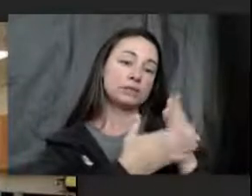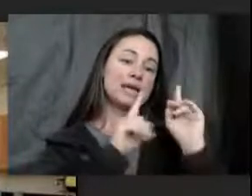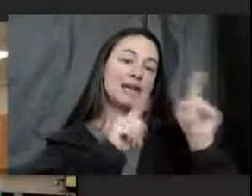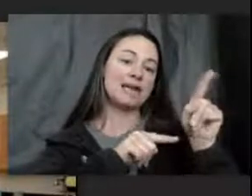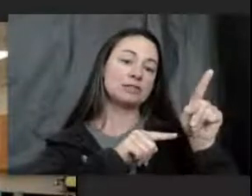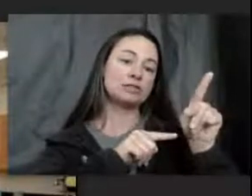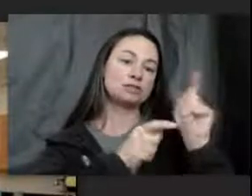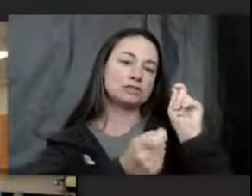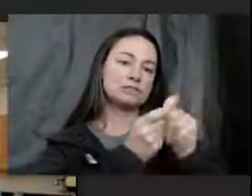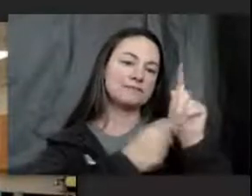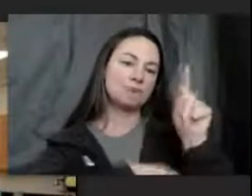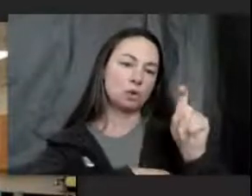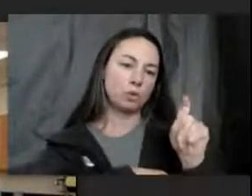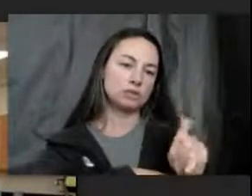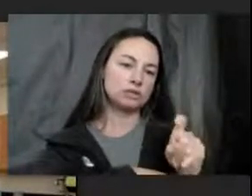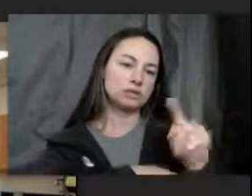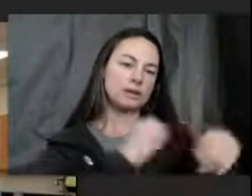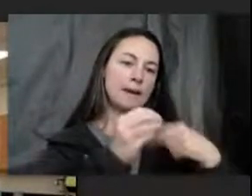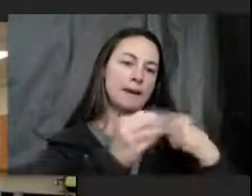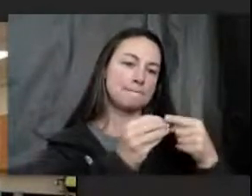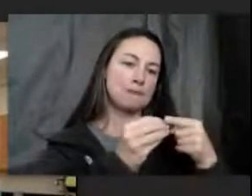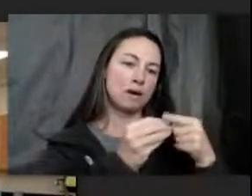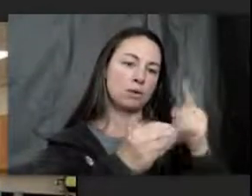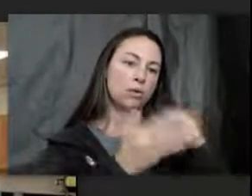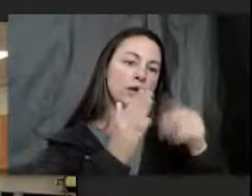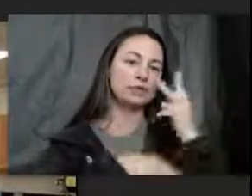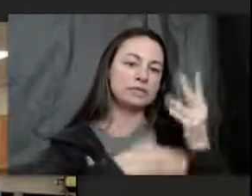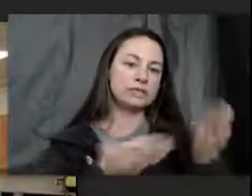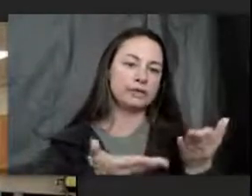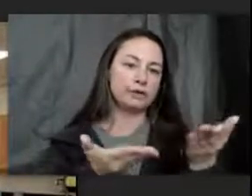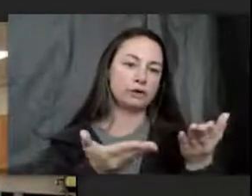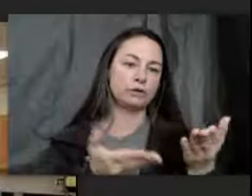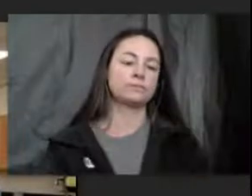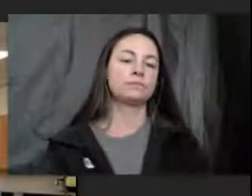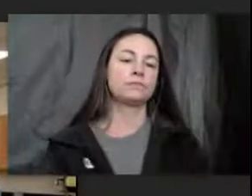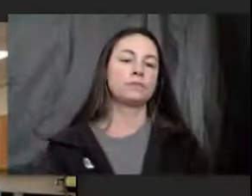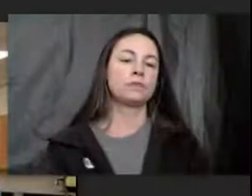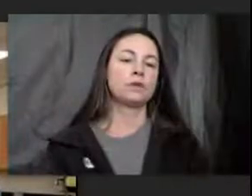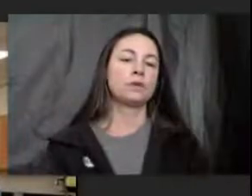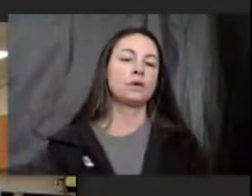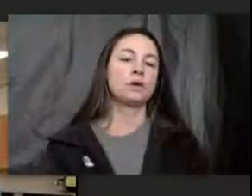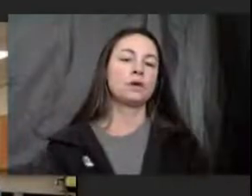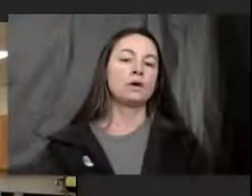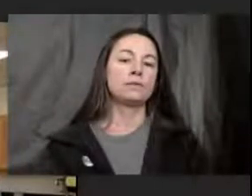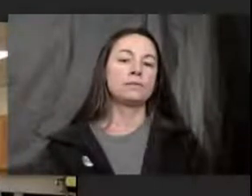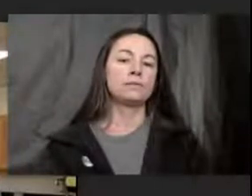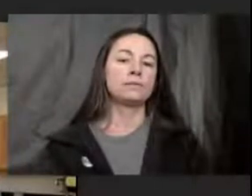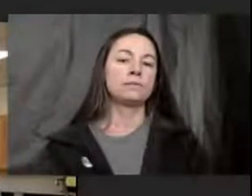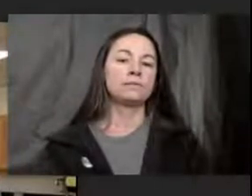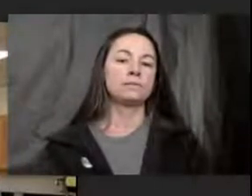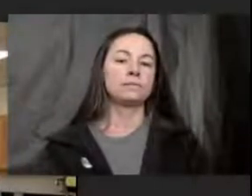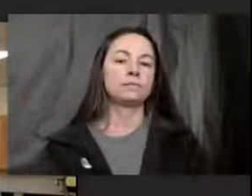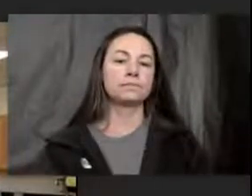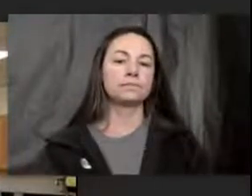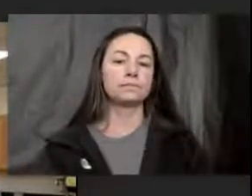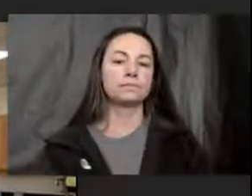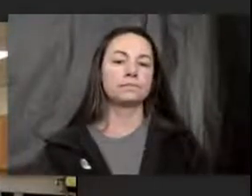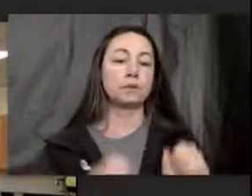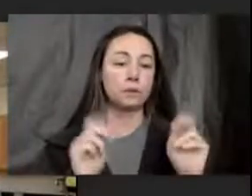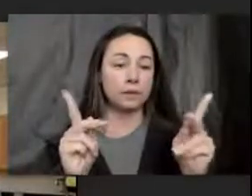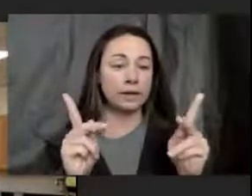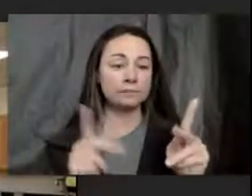very specific questions about what you're seeing happen with the sled and the pens.